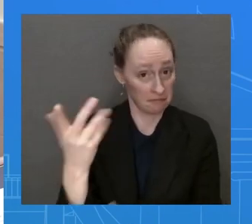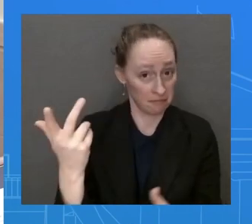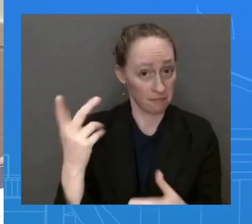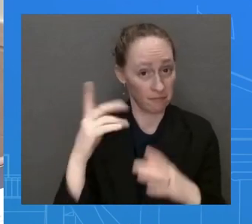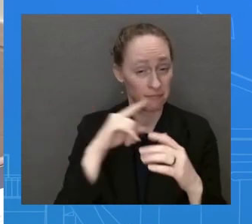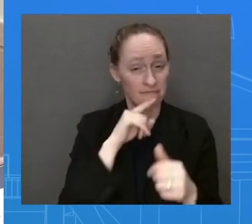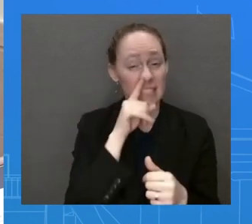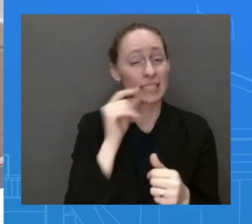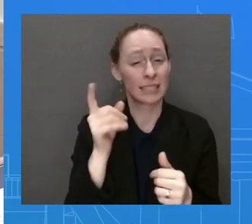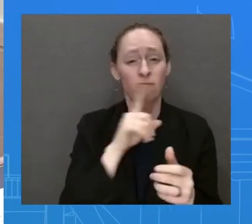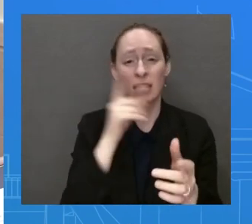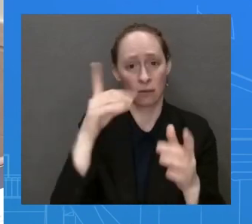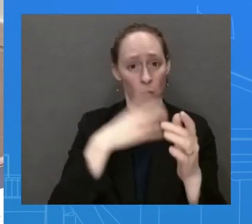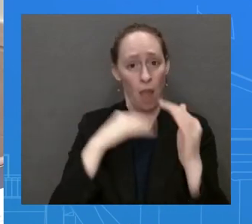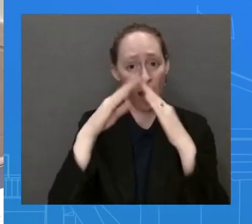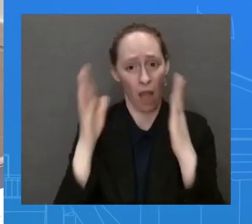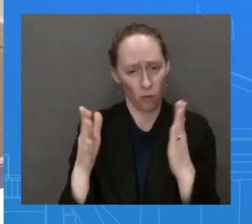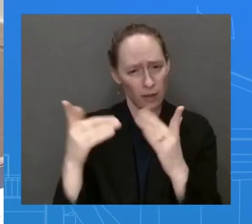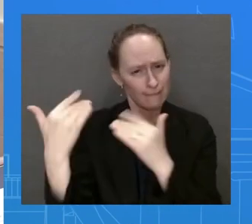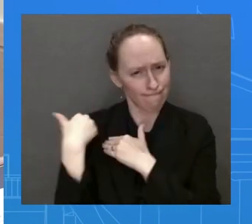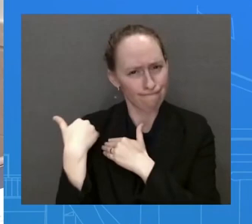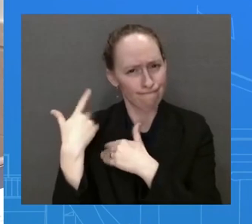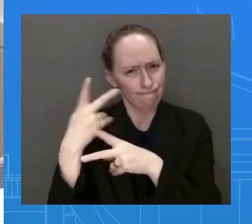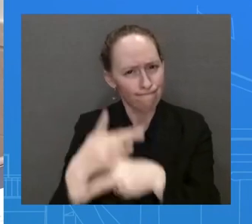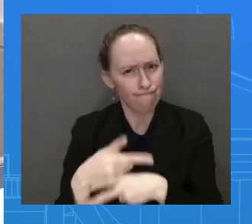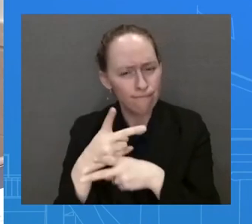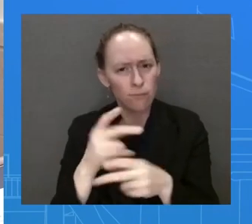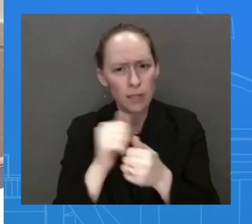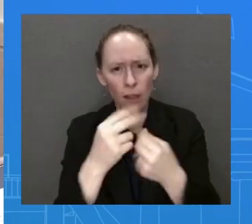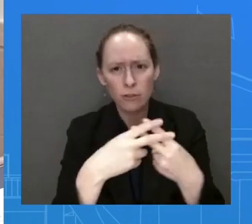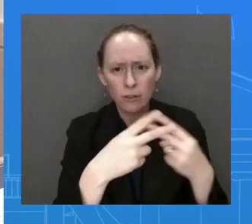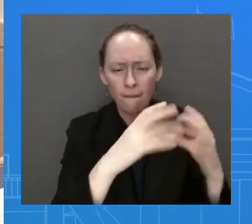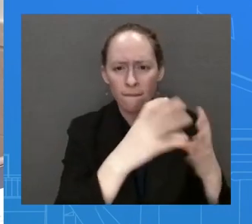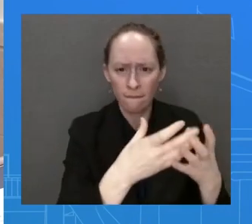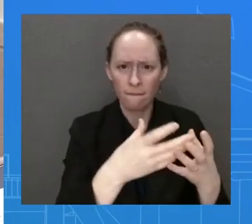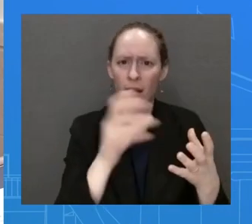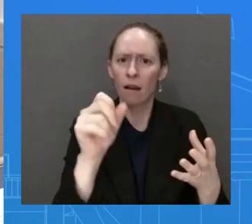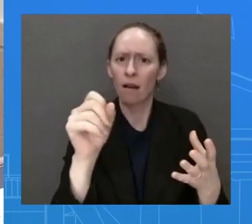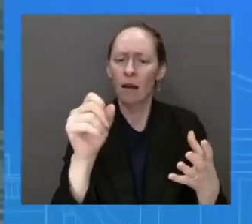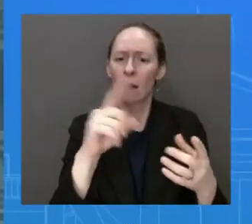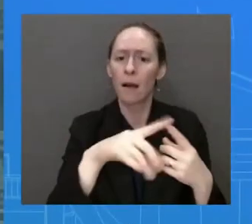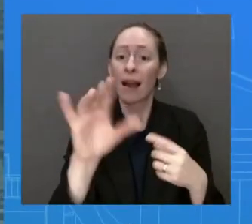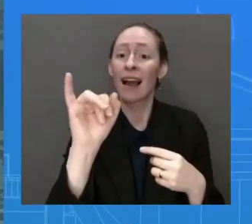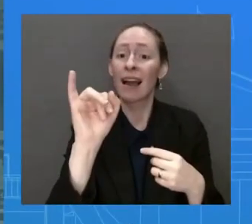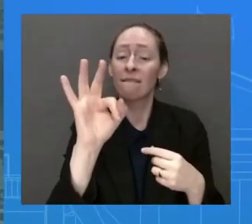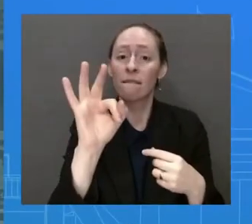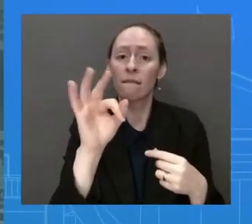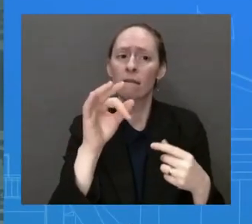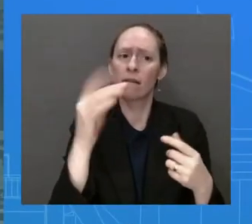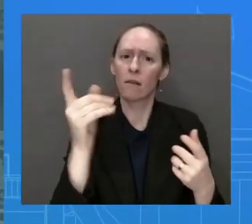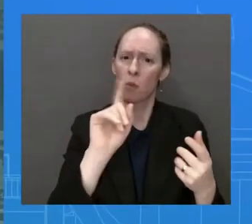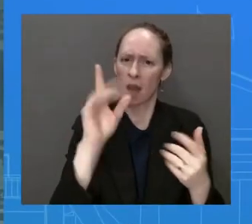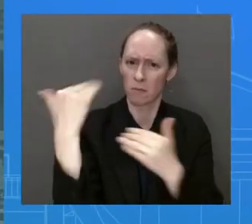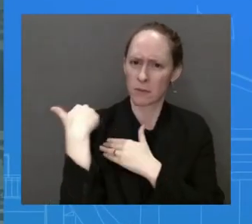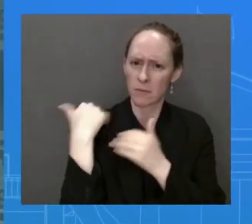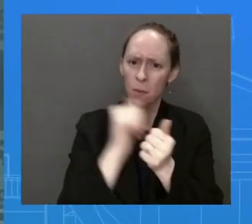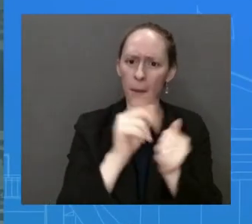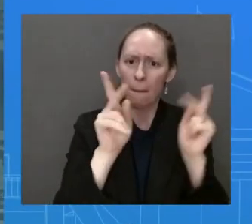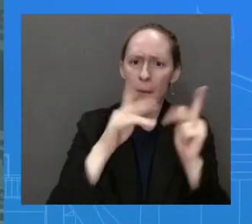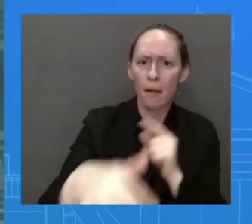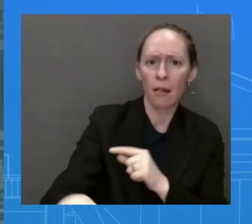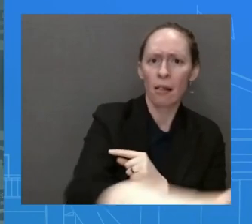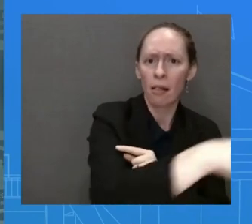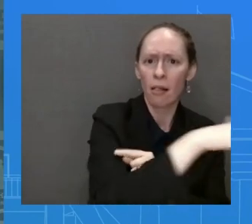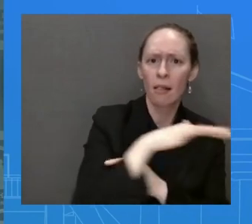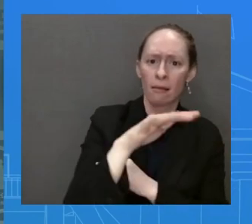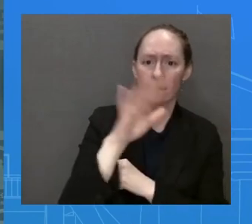American people, when the existence of classified information is found in a private location? Again, there is a process in this. But just